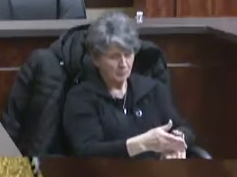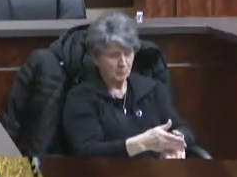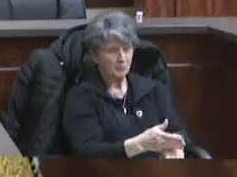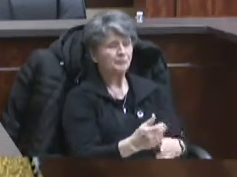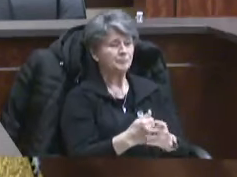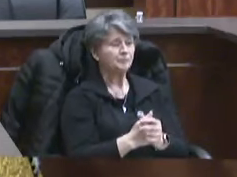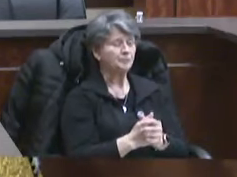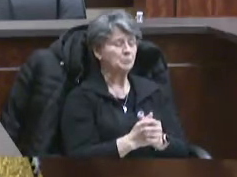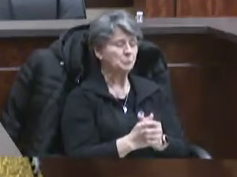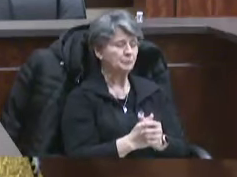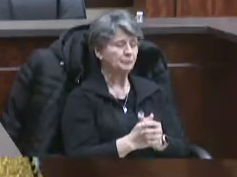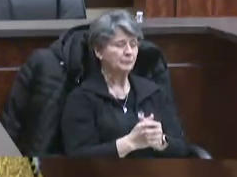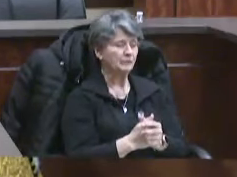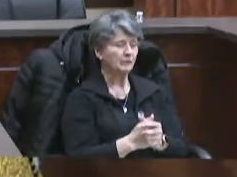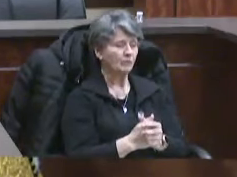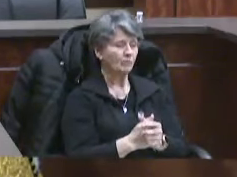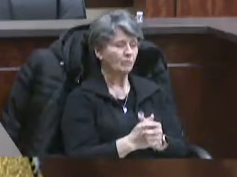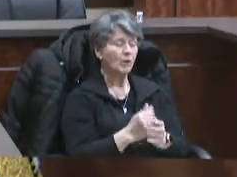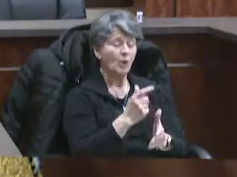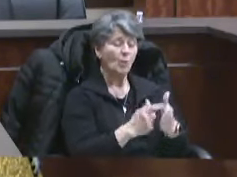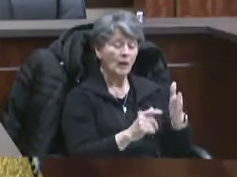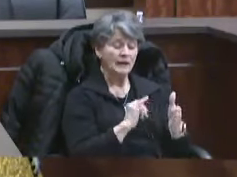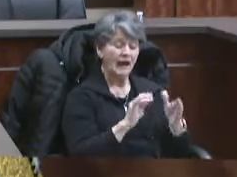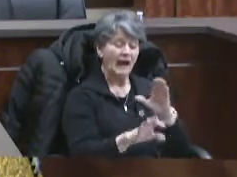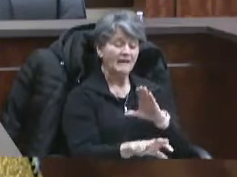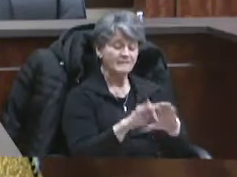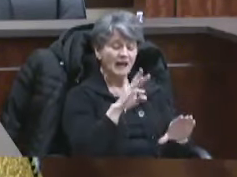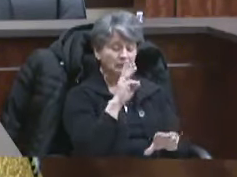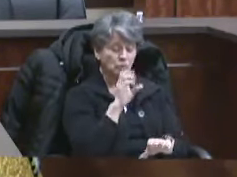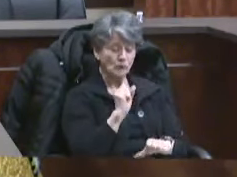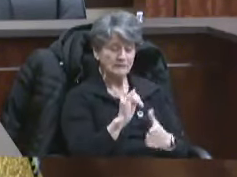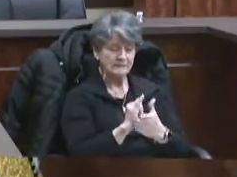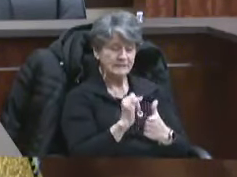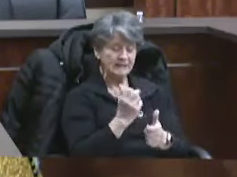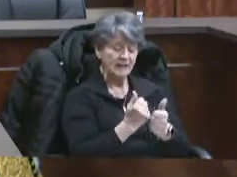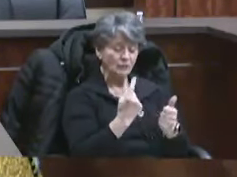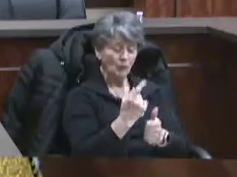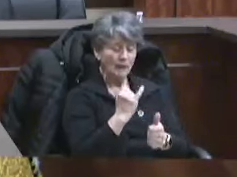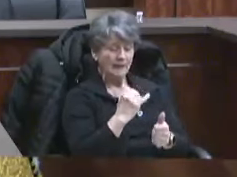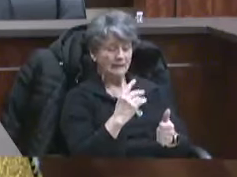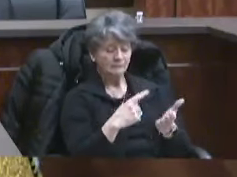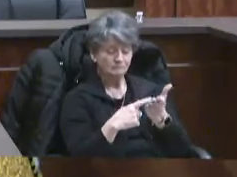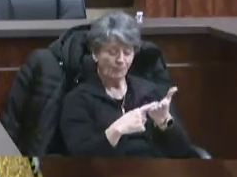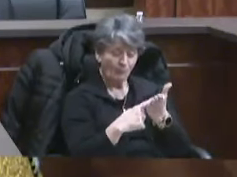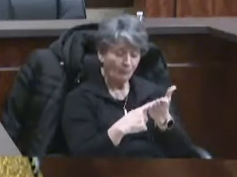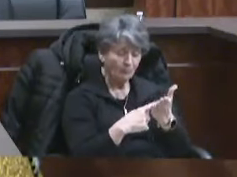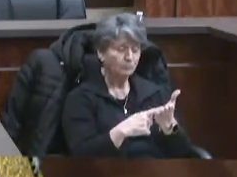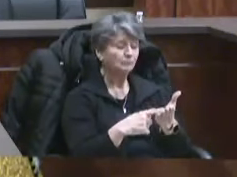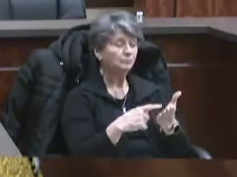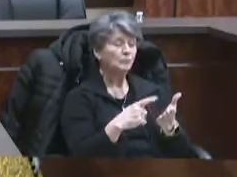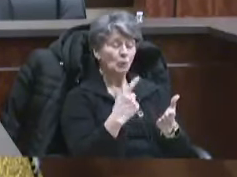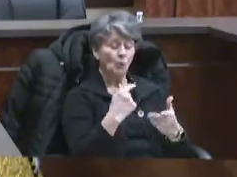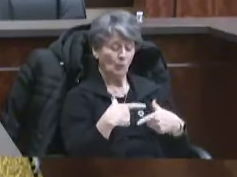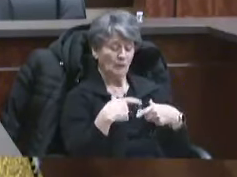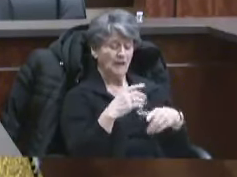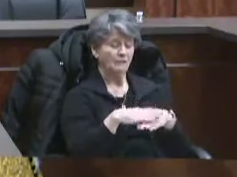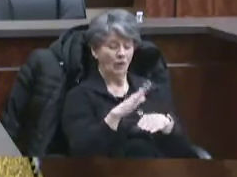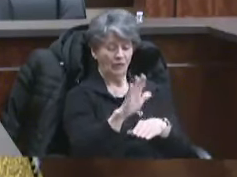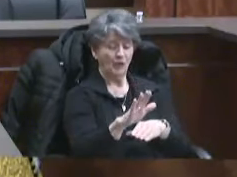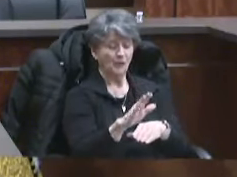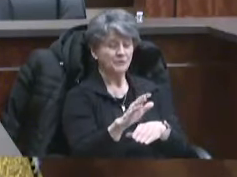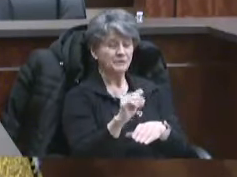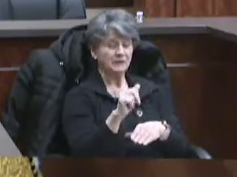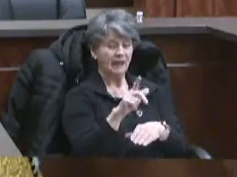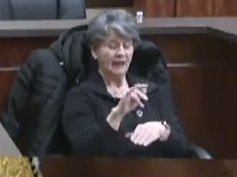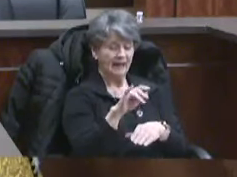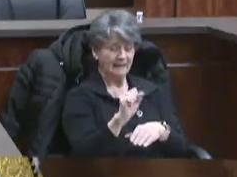my findings were. Everybody that I've gone through that live on those alleys, and every time they